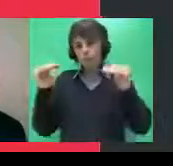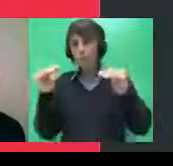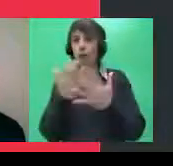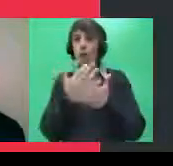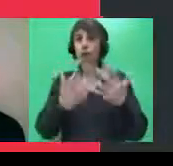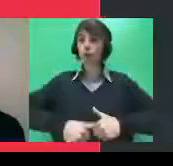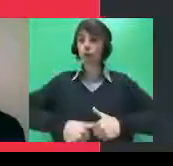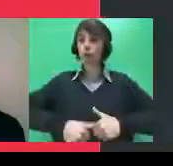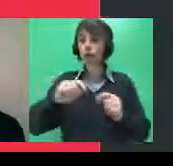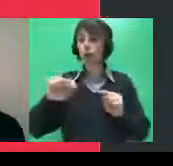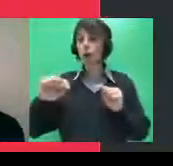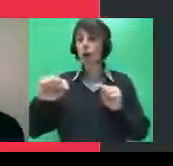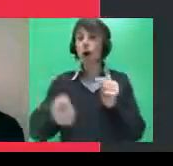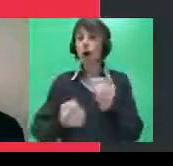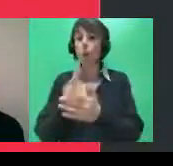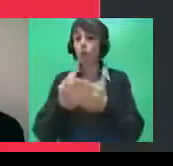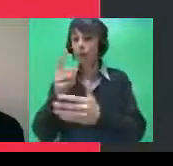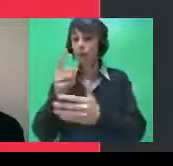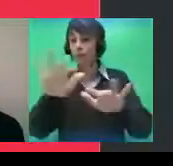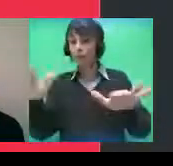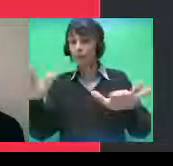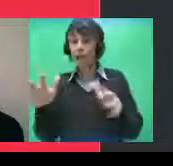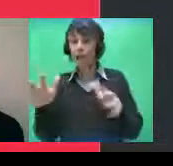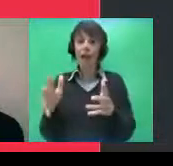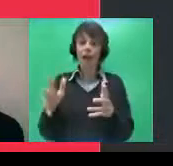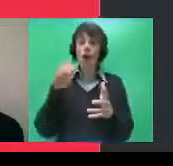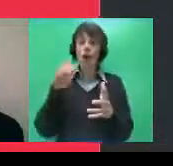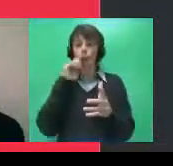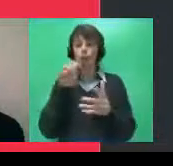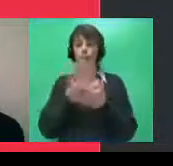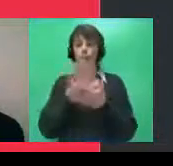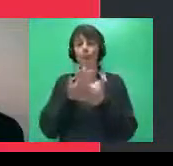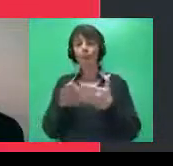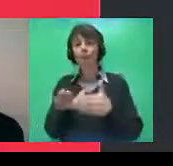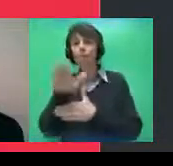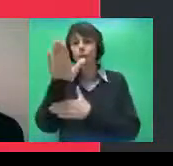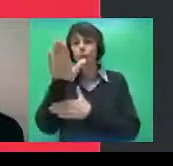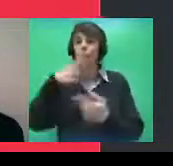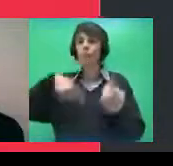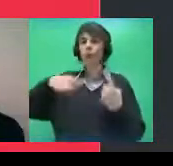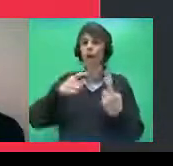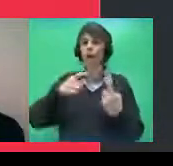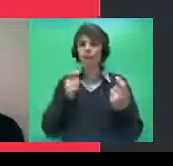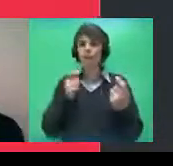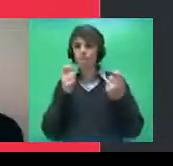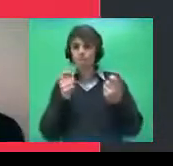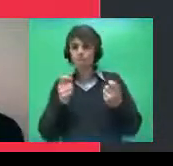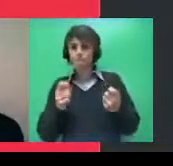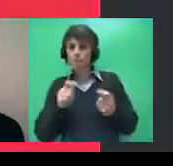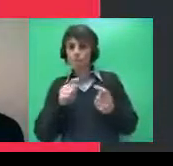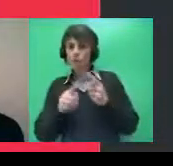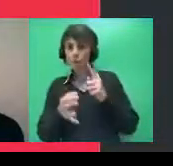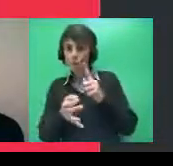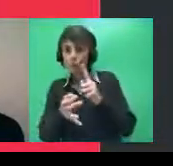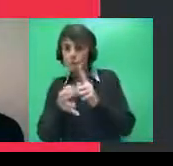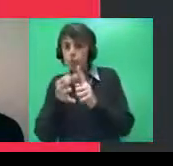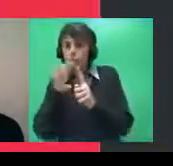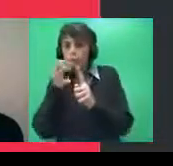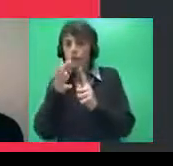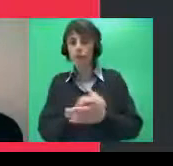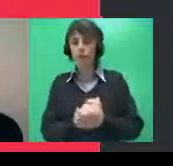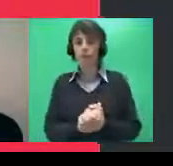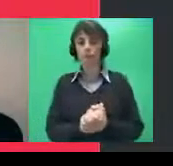shape how we work in this space going forwards. And as Barry said, there'll be an opportunity for questions at the end. And I guess I'm unapologetic